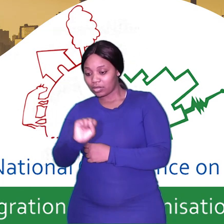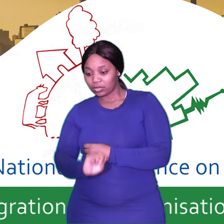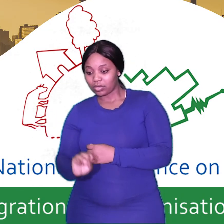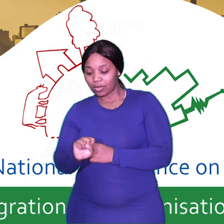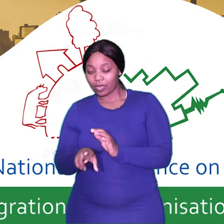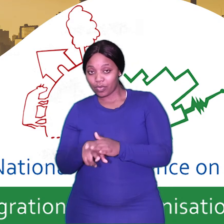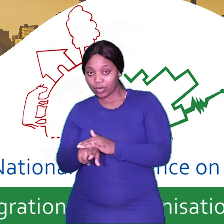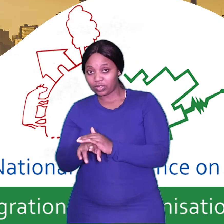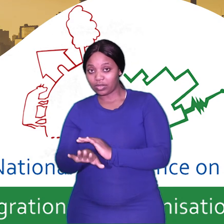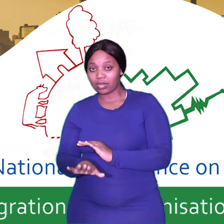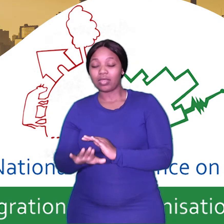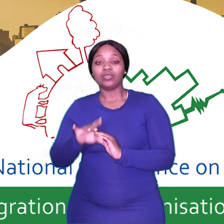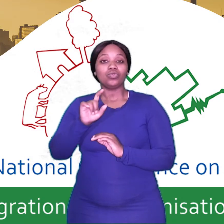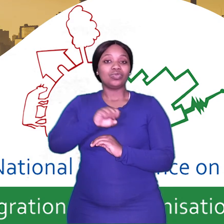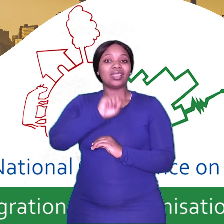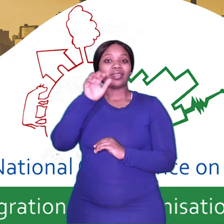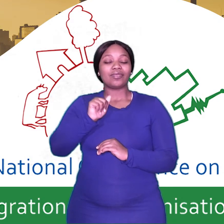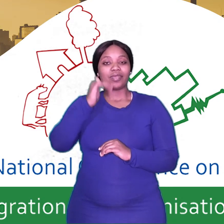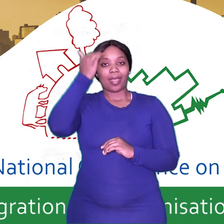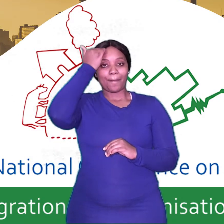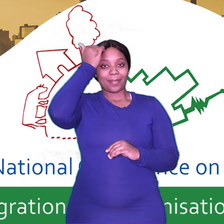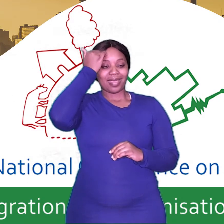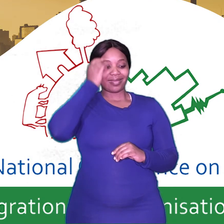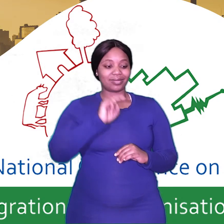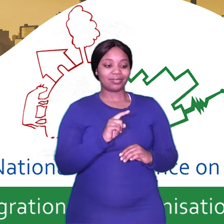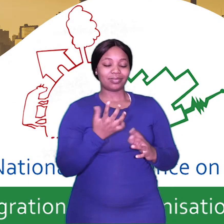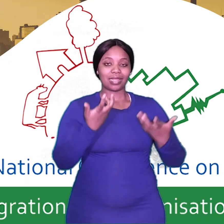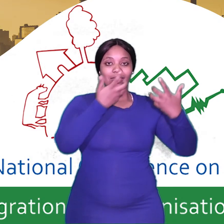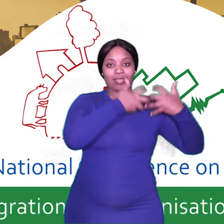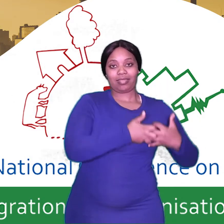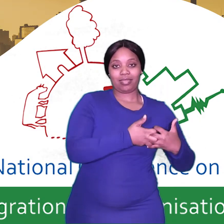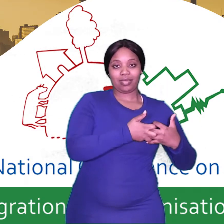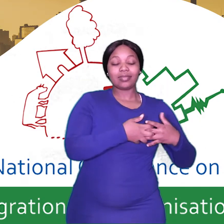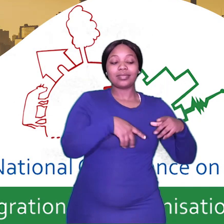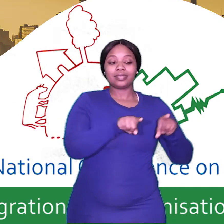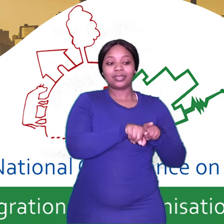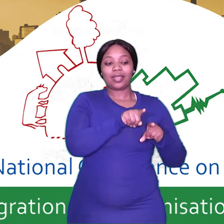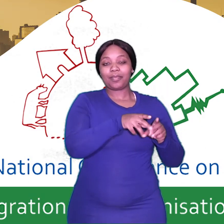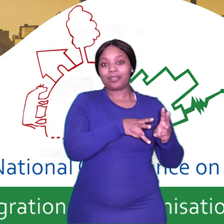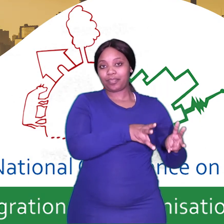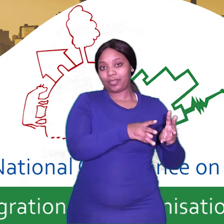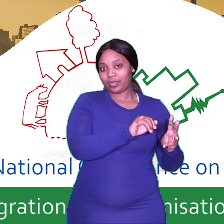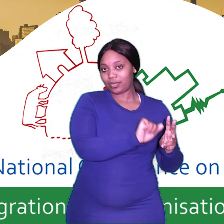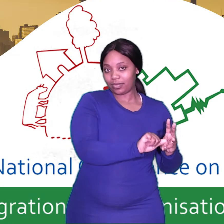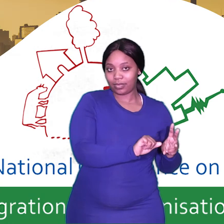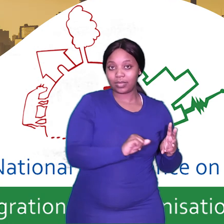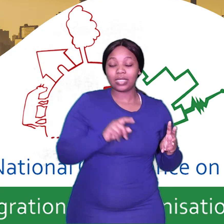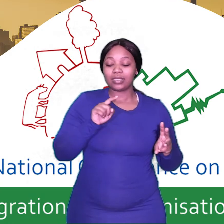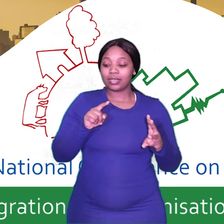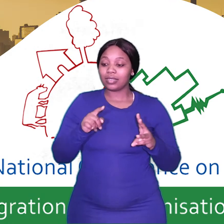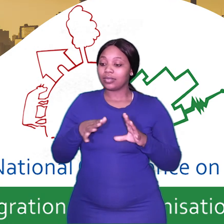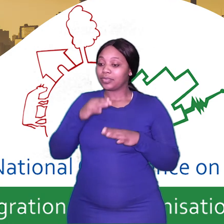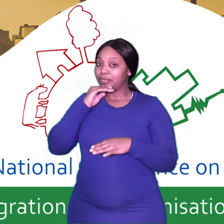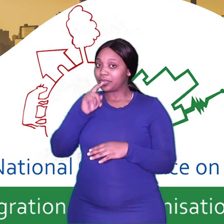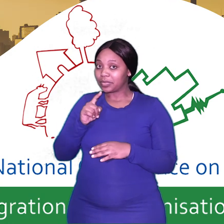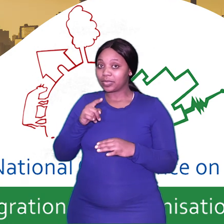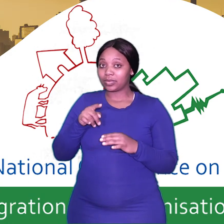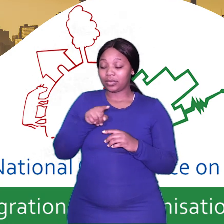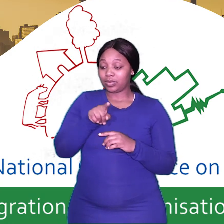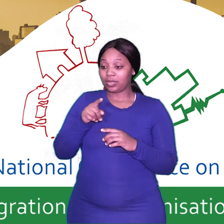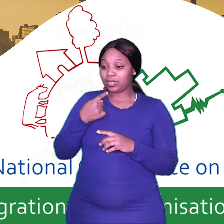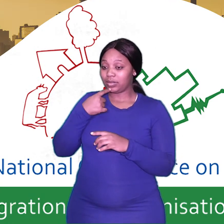mines fits with this model. It highlights, according to them, the factor of